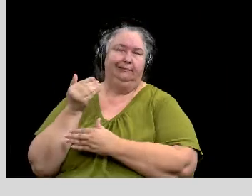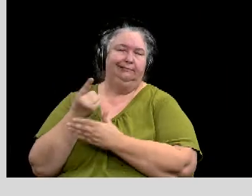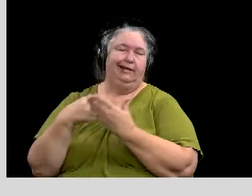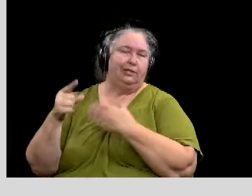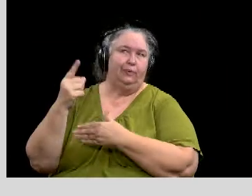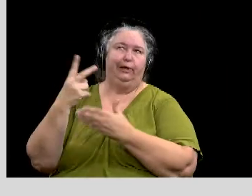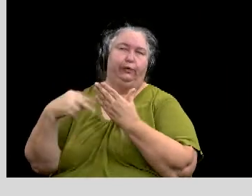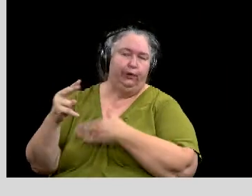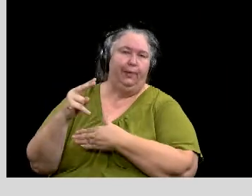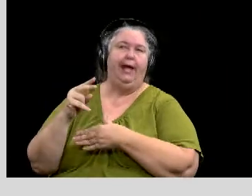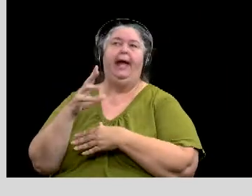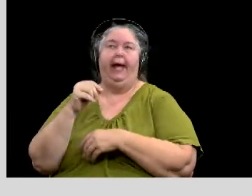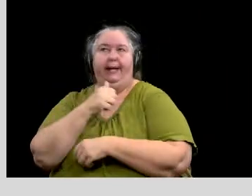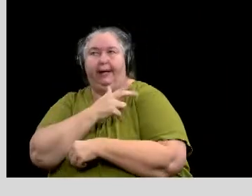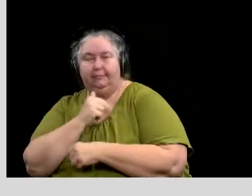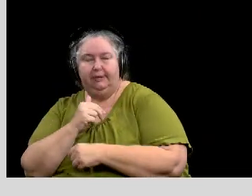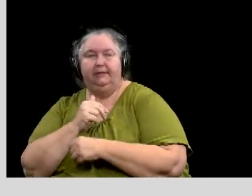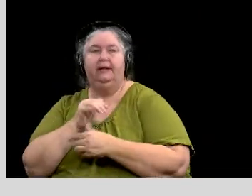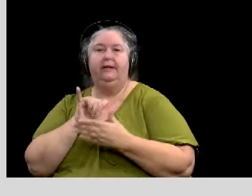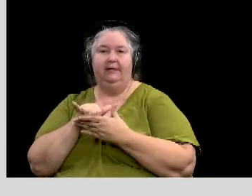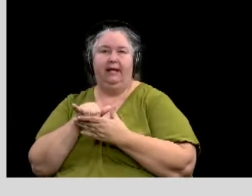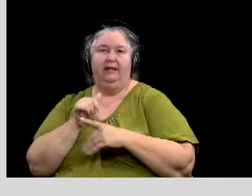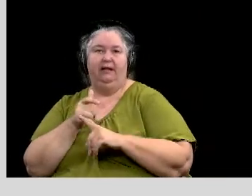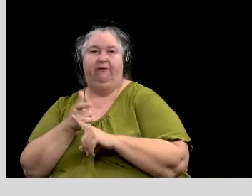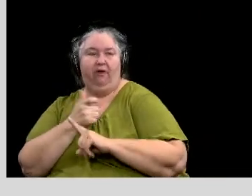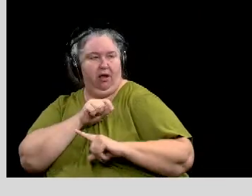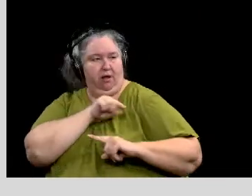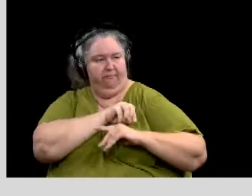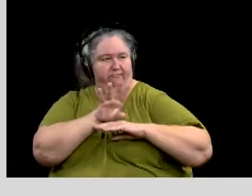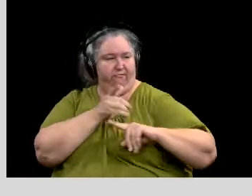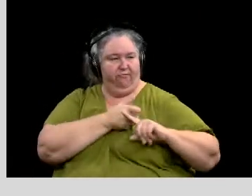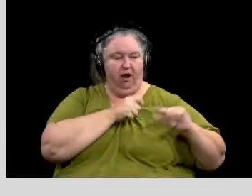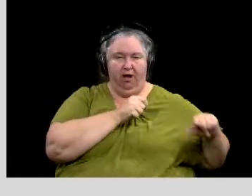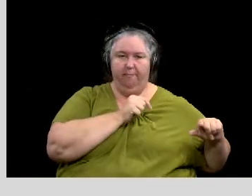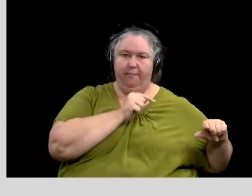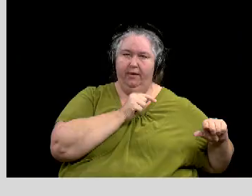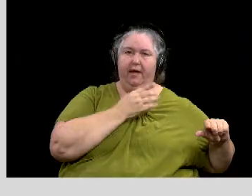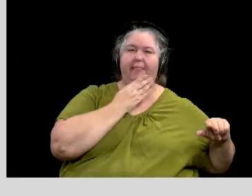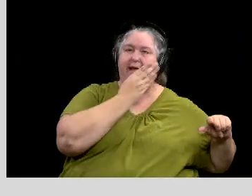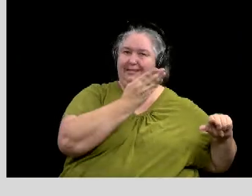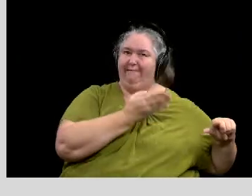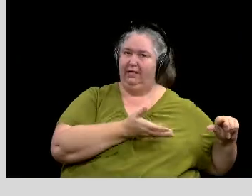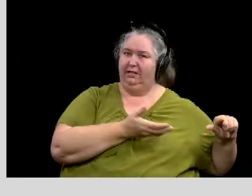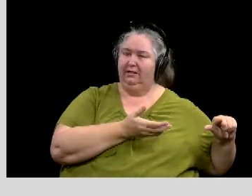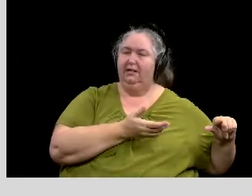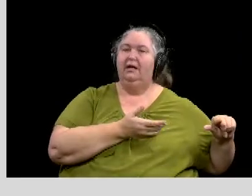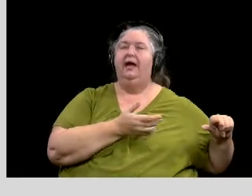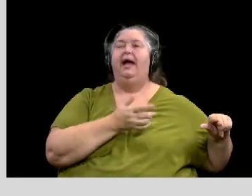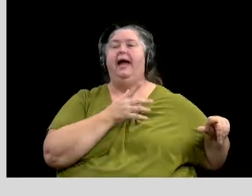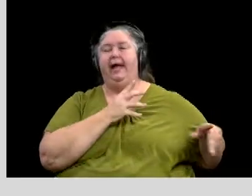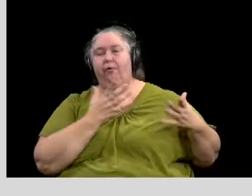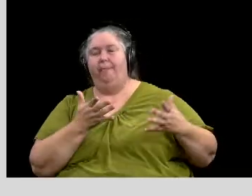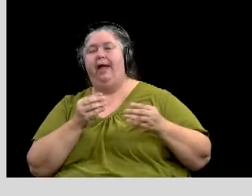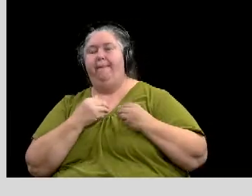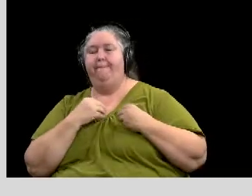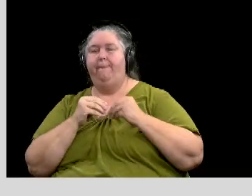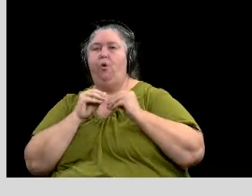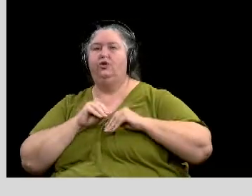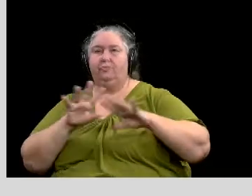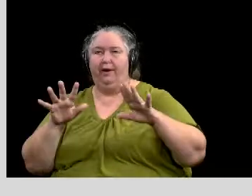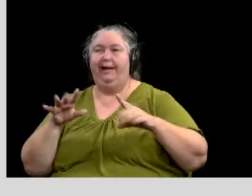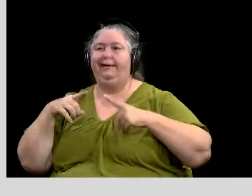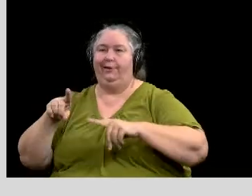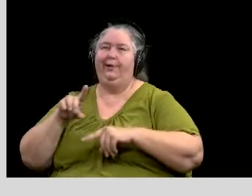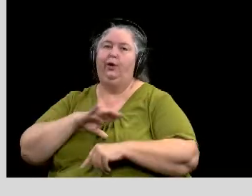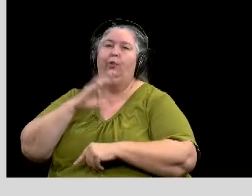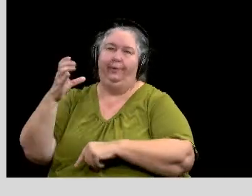holidays, followed by potentially more spread during the Christmas holidays. So I